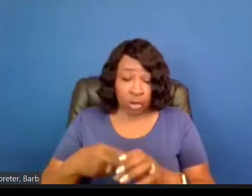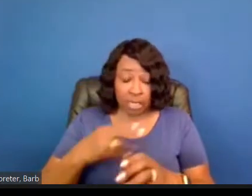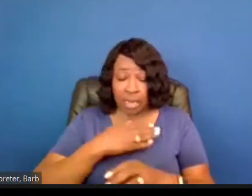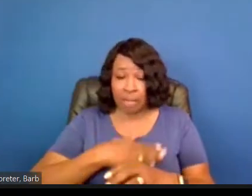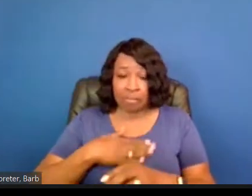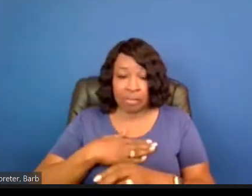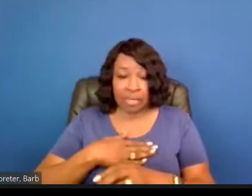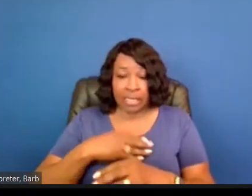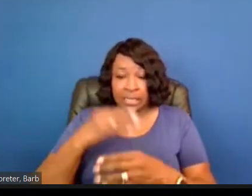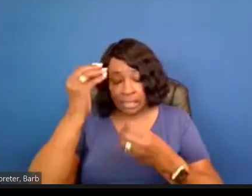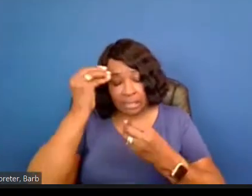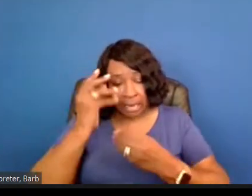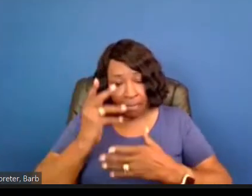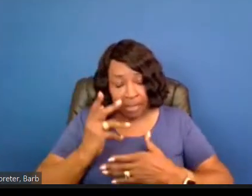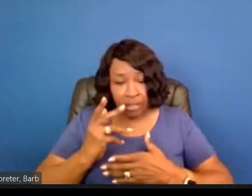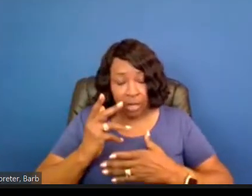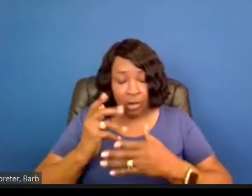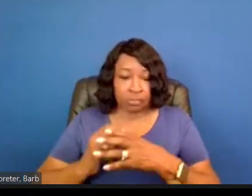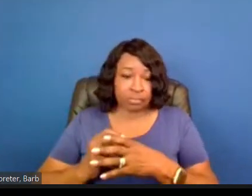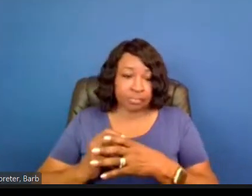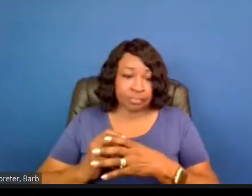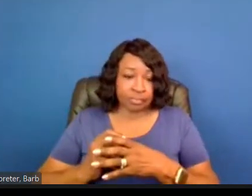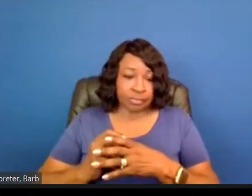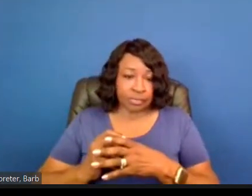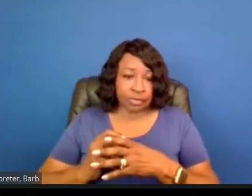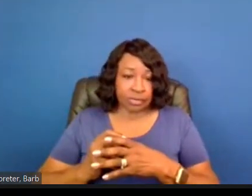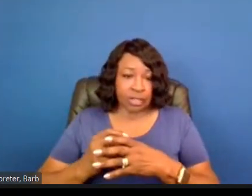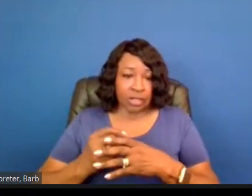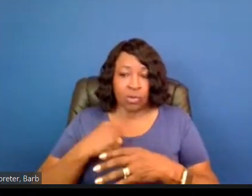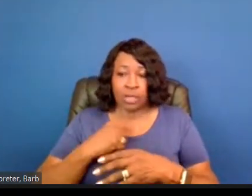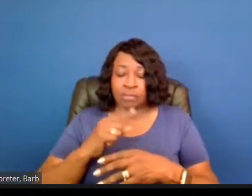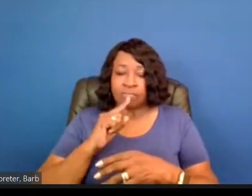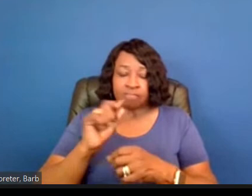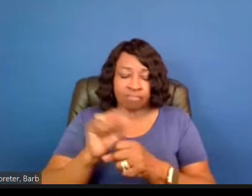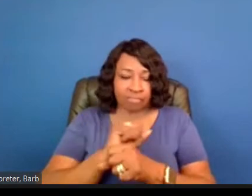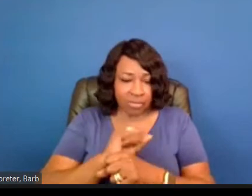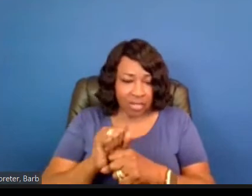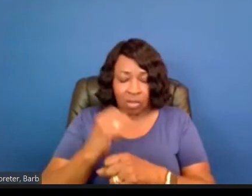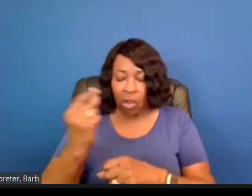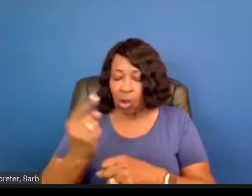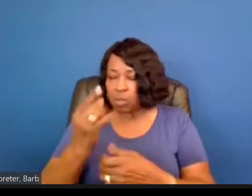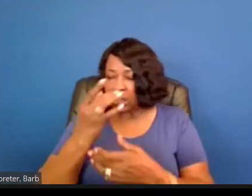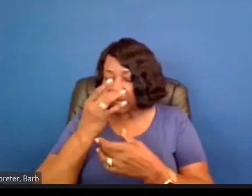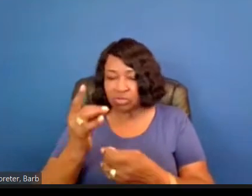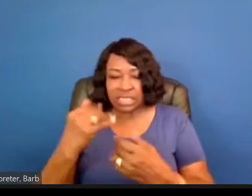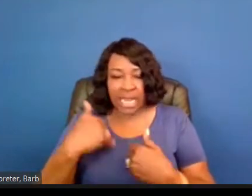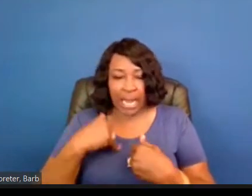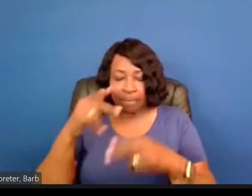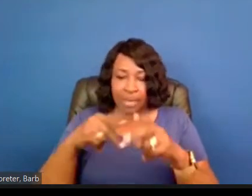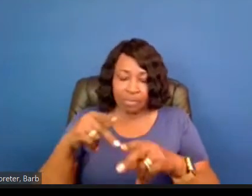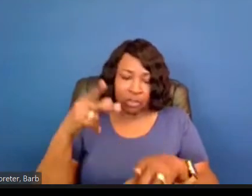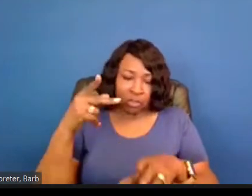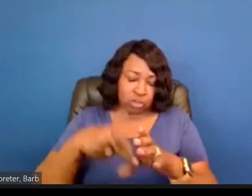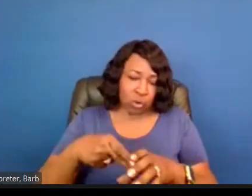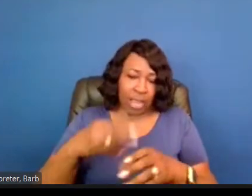please let me know. We're definitely always interested to have people join. Thank